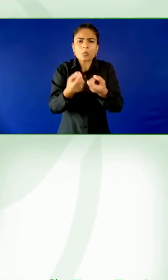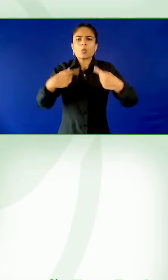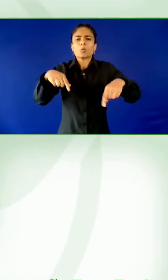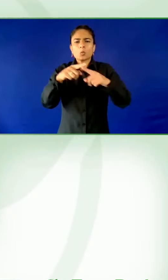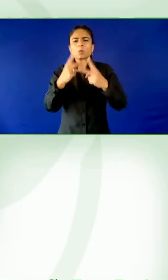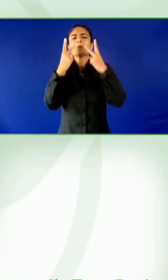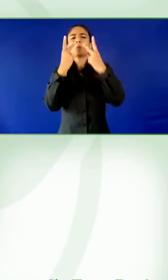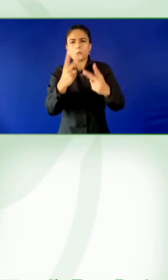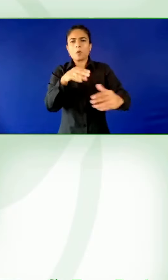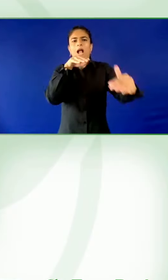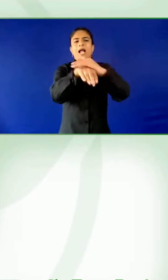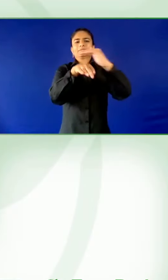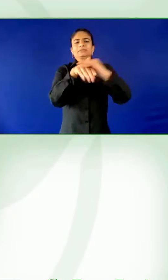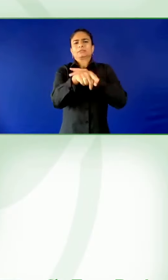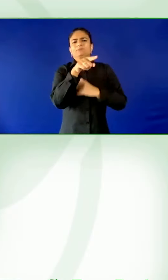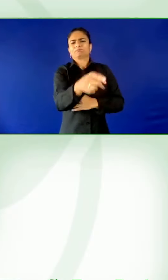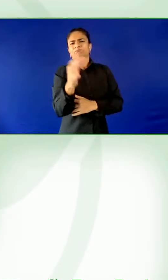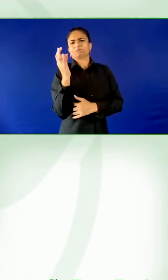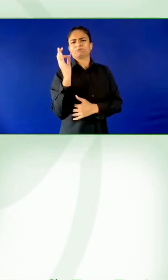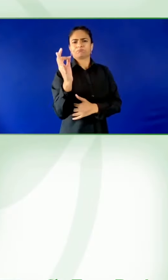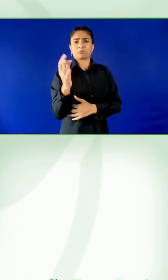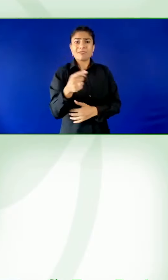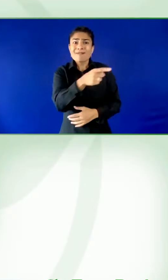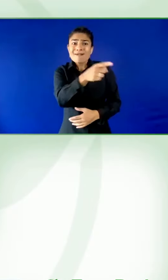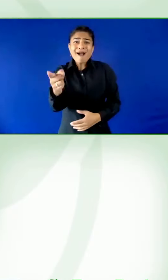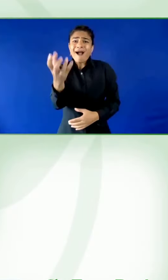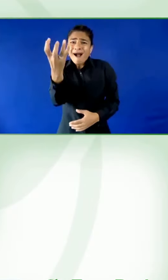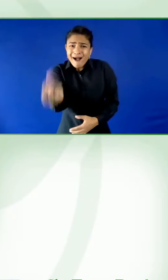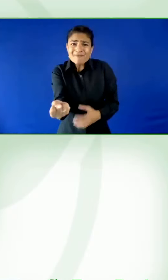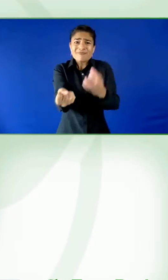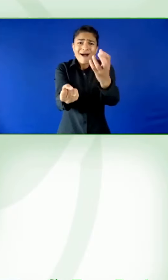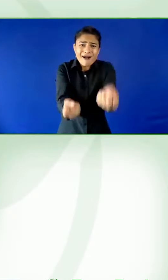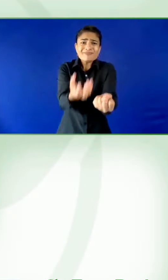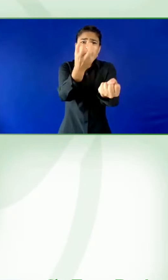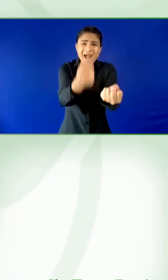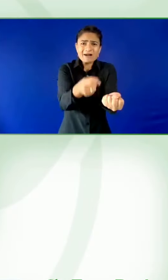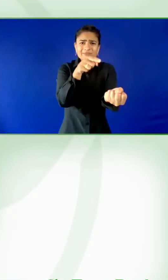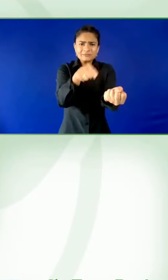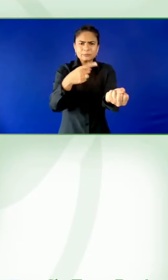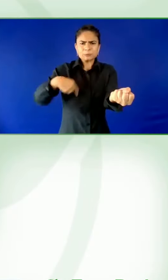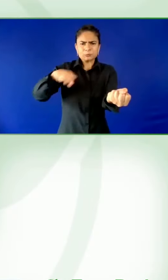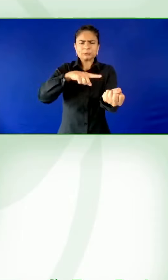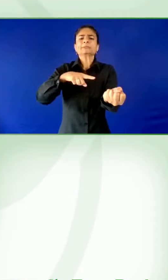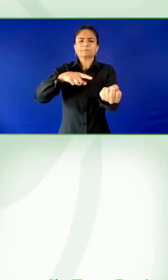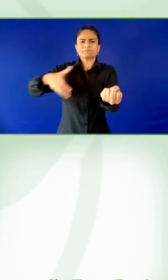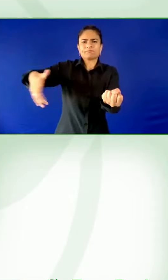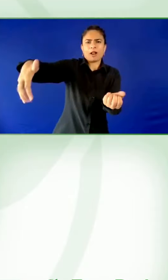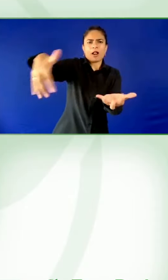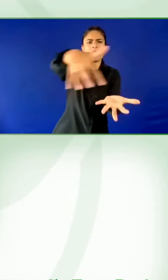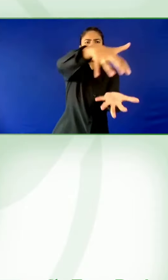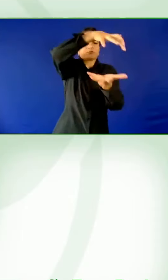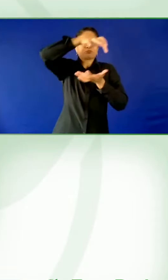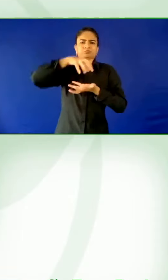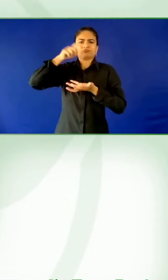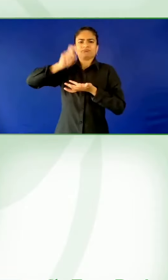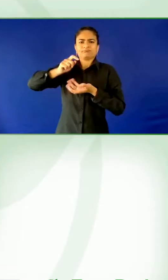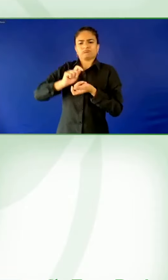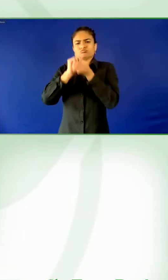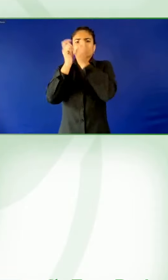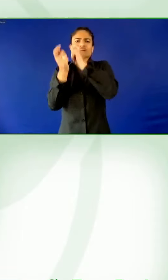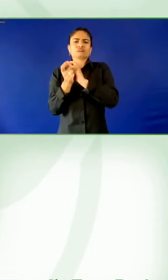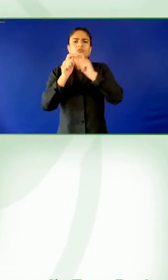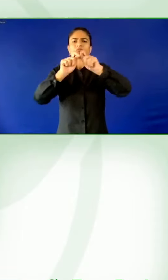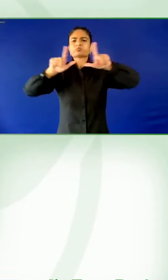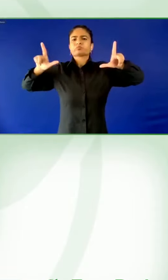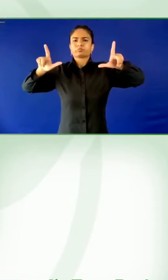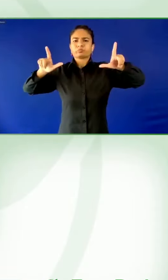the people in India, but also it would help the people around